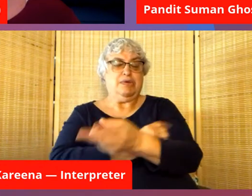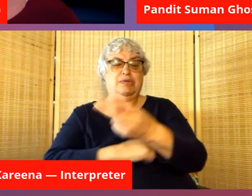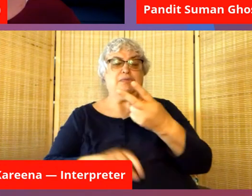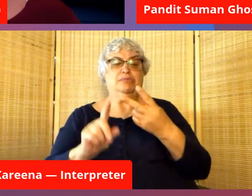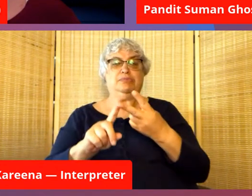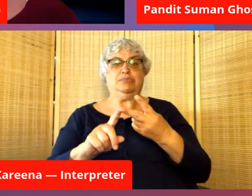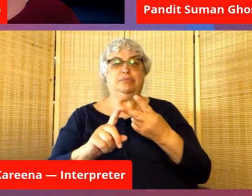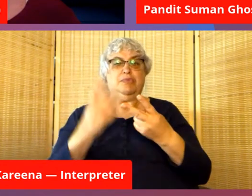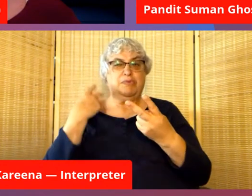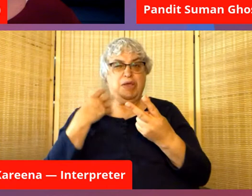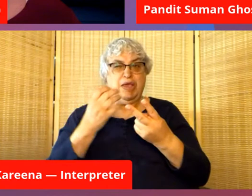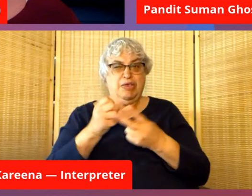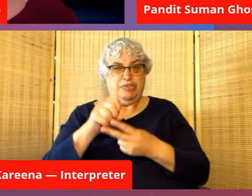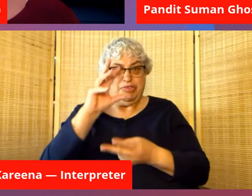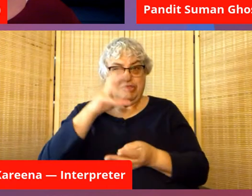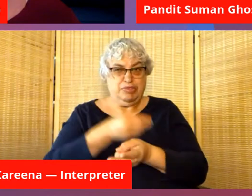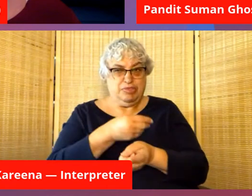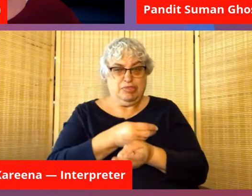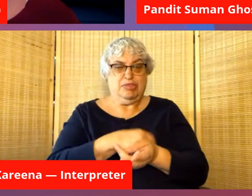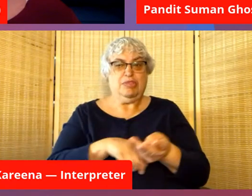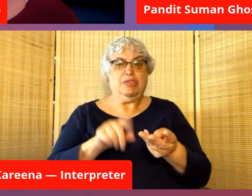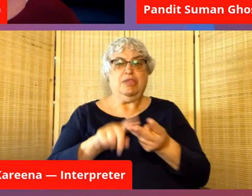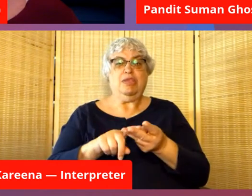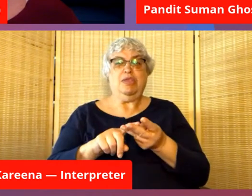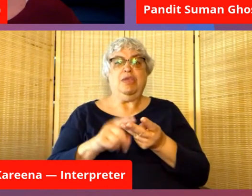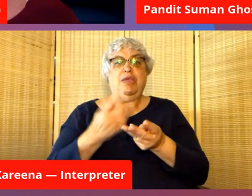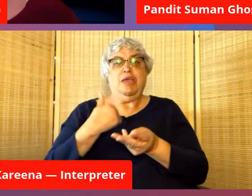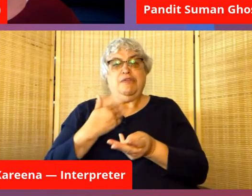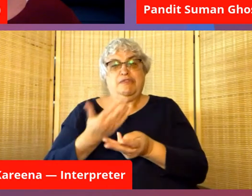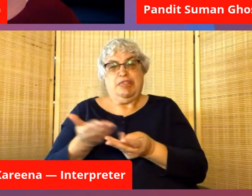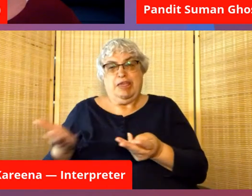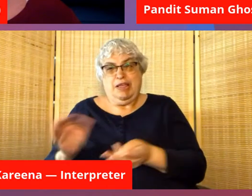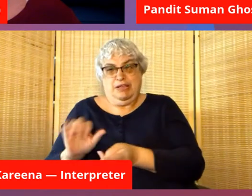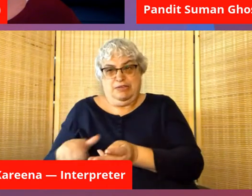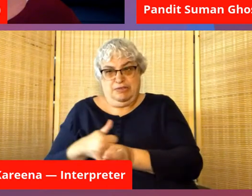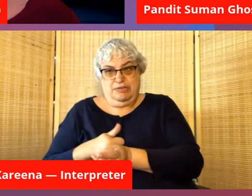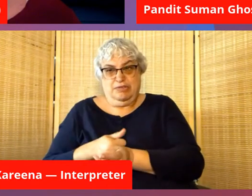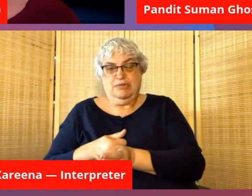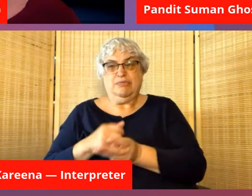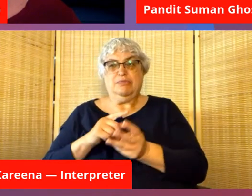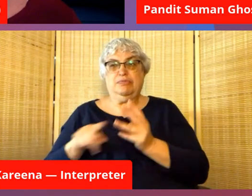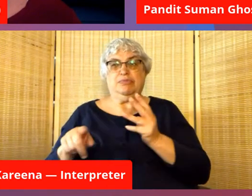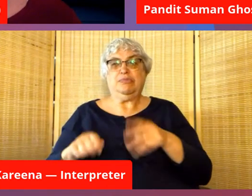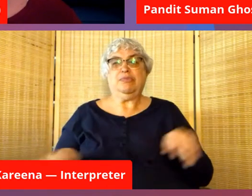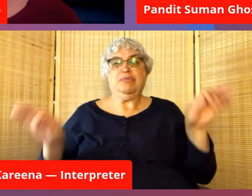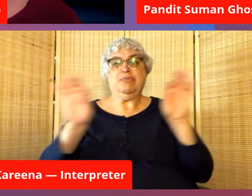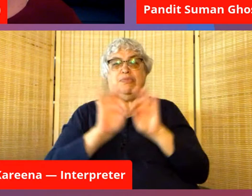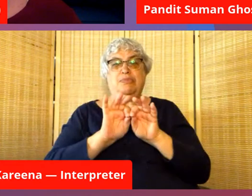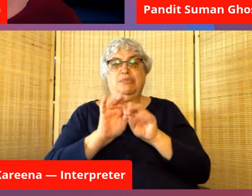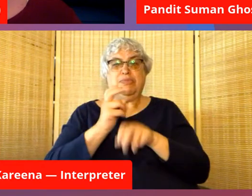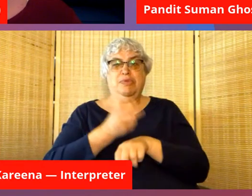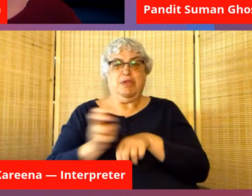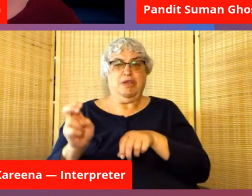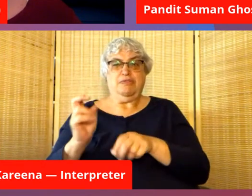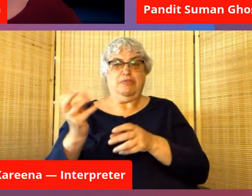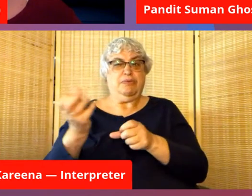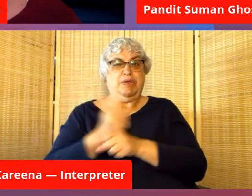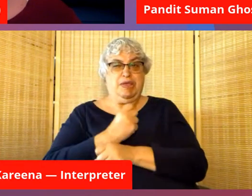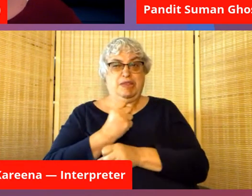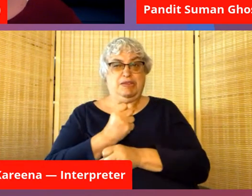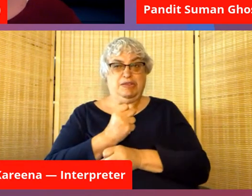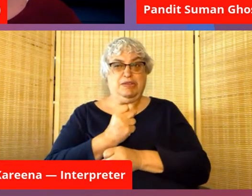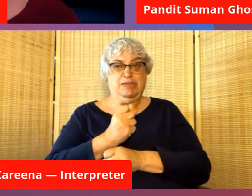maybe wealth, maybe resources. But perhaps the most difficult thing to win over